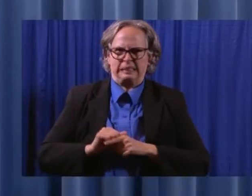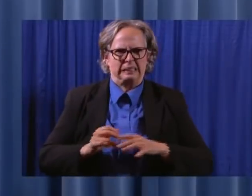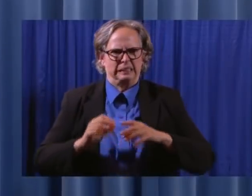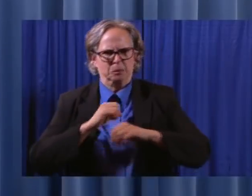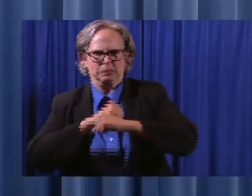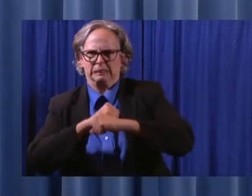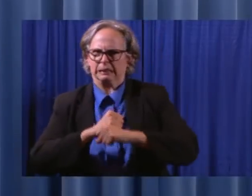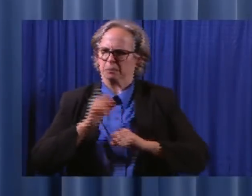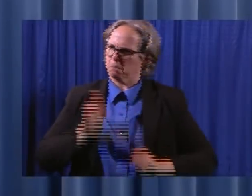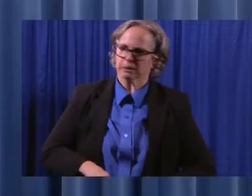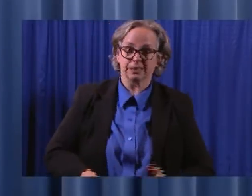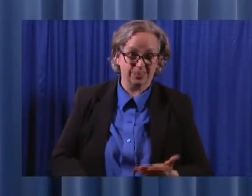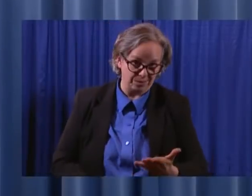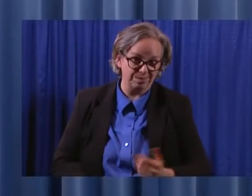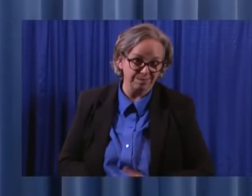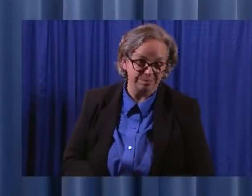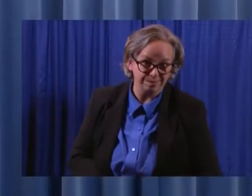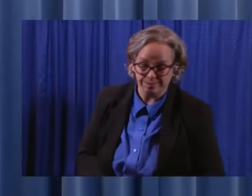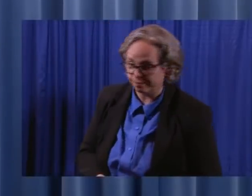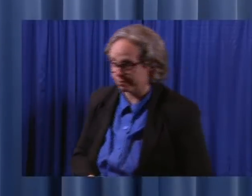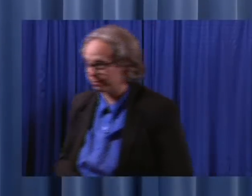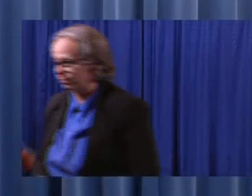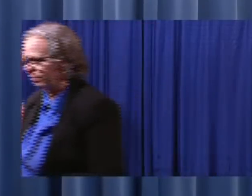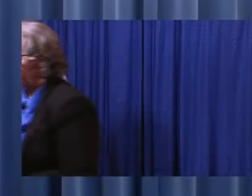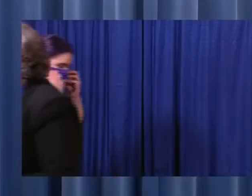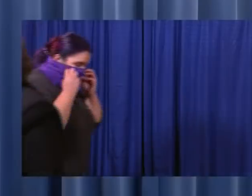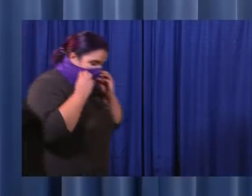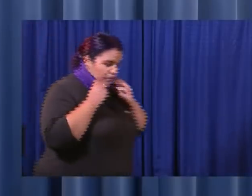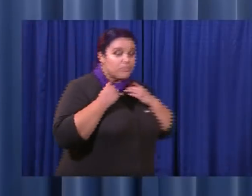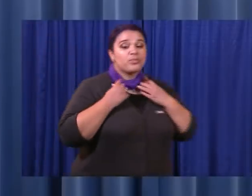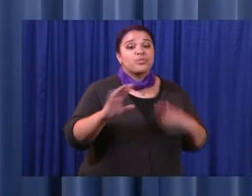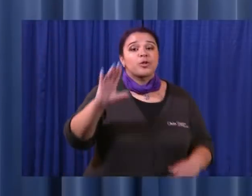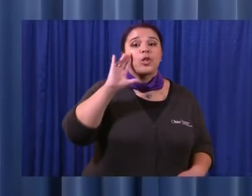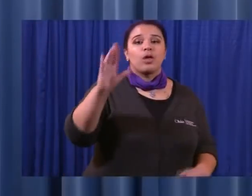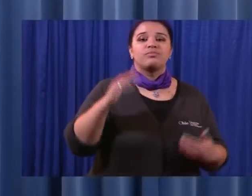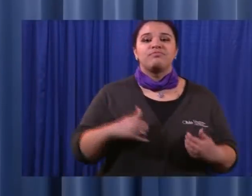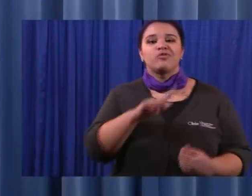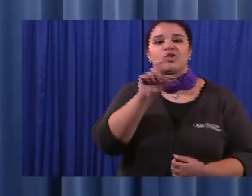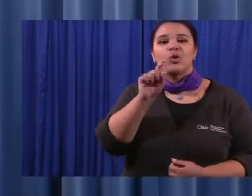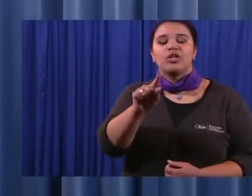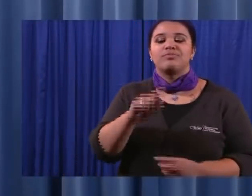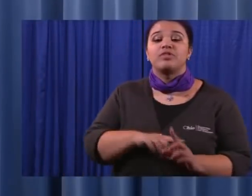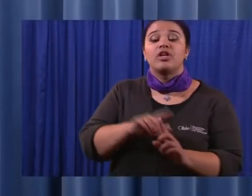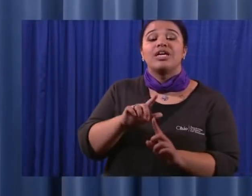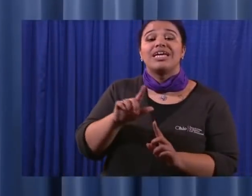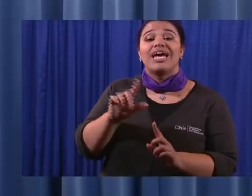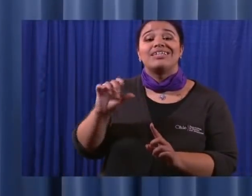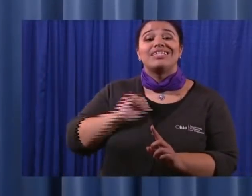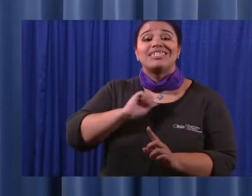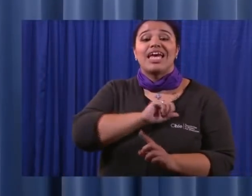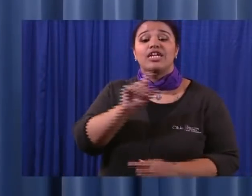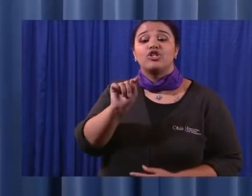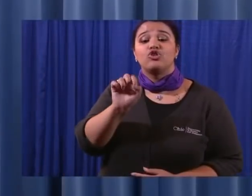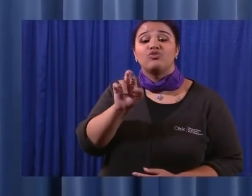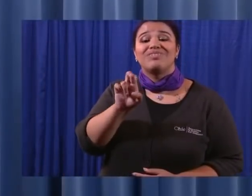Blade. Staying on the subject of face masks, Senator Teresa Feder has closed her Senate office after a staffer